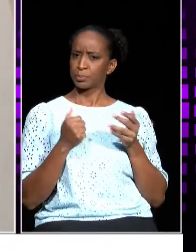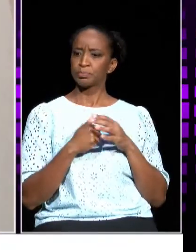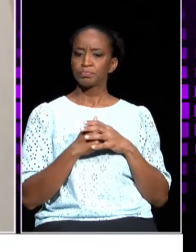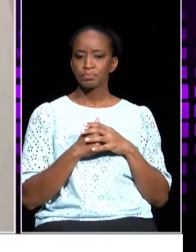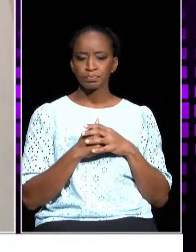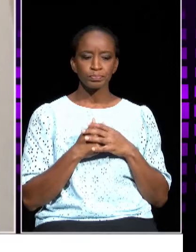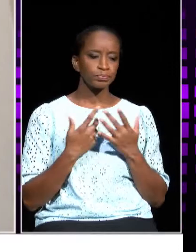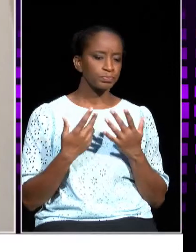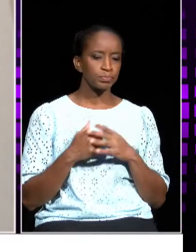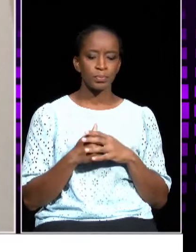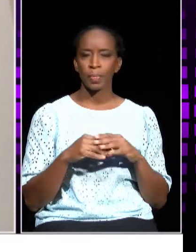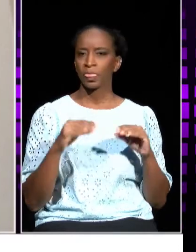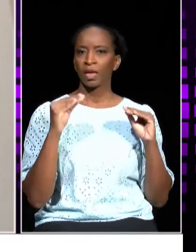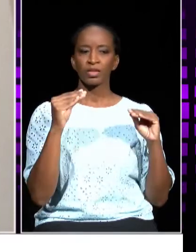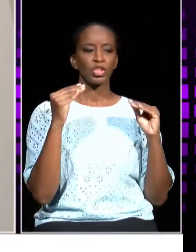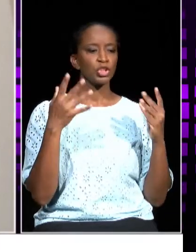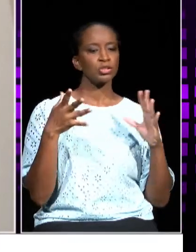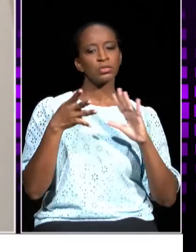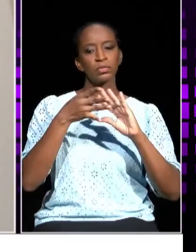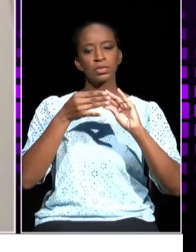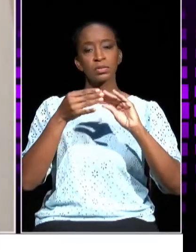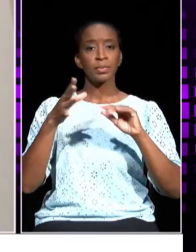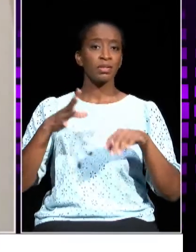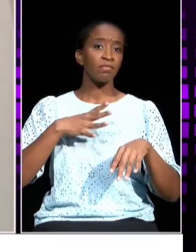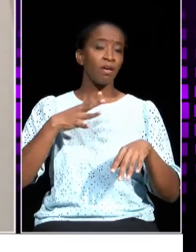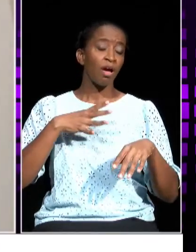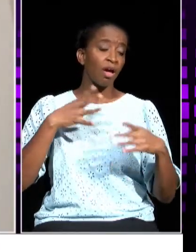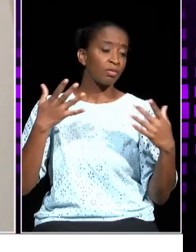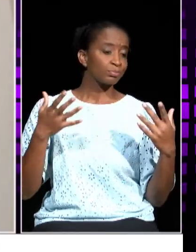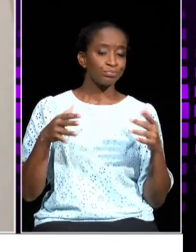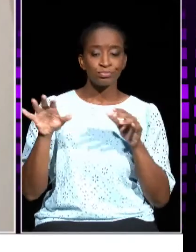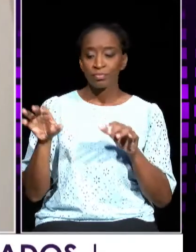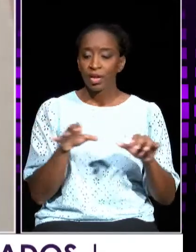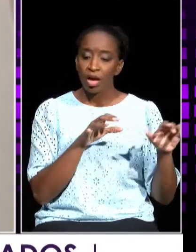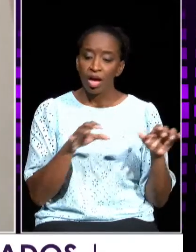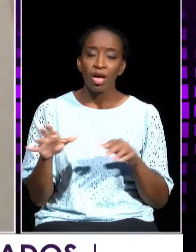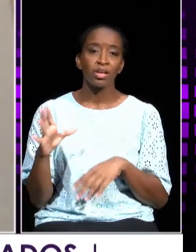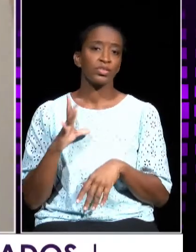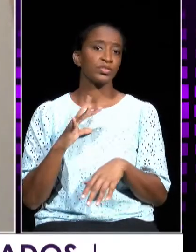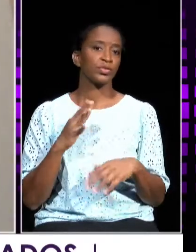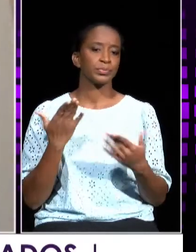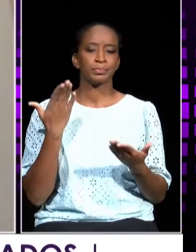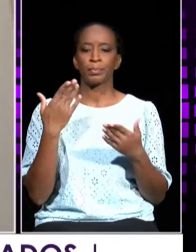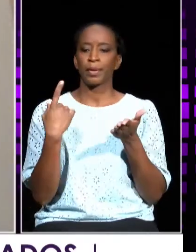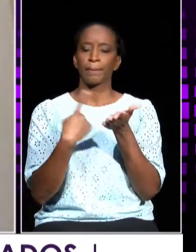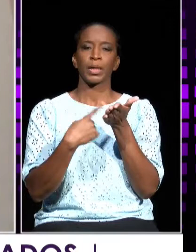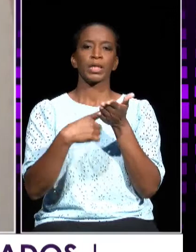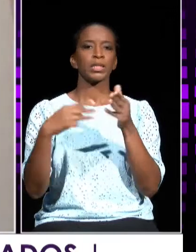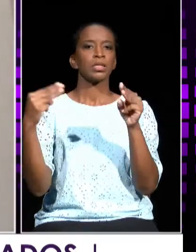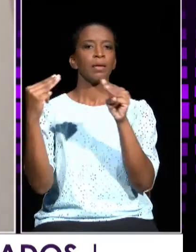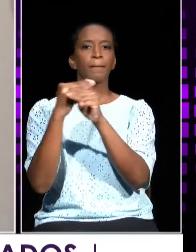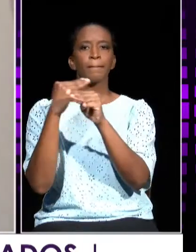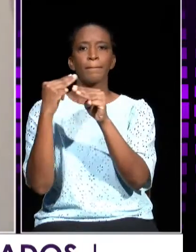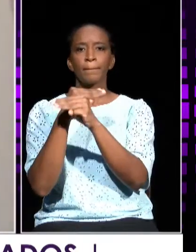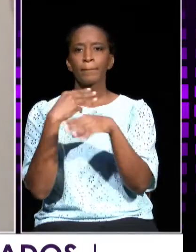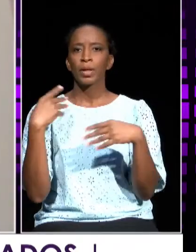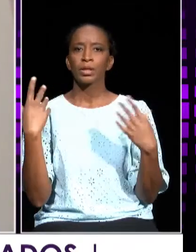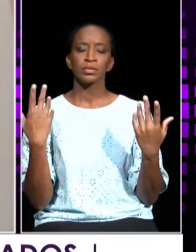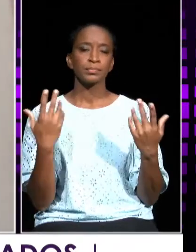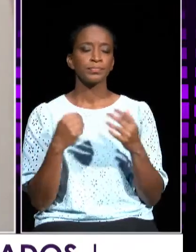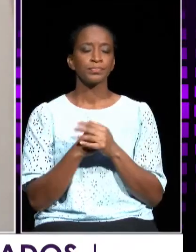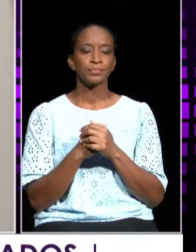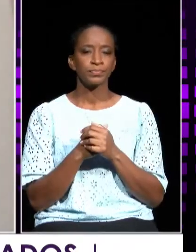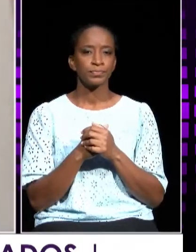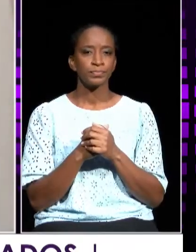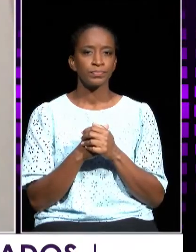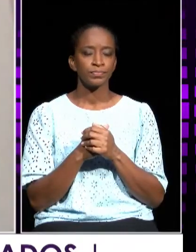will learn and discuss. By the way, in the classroom, you're discussing math in the classroom. Consumer arithmetic can take them